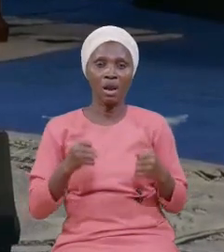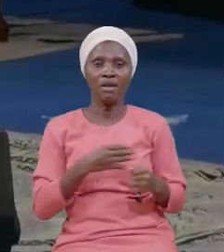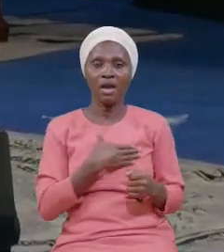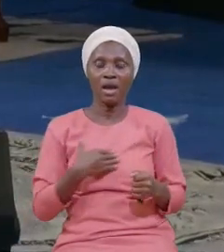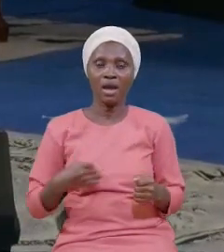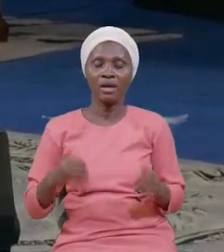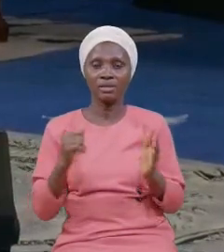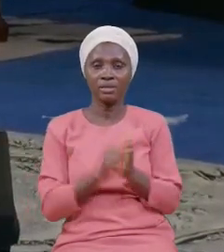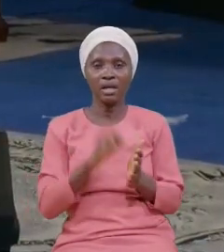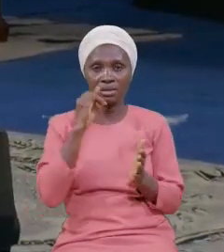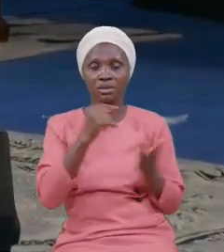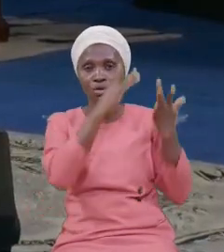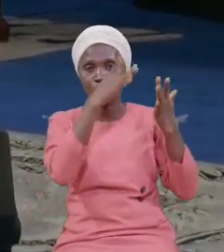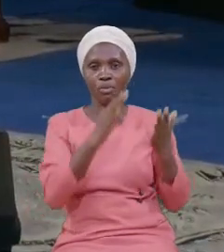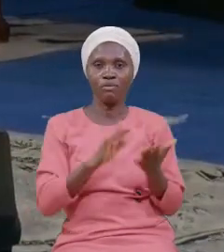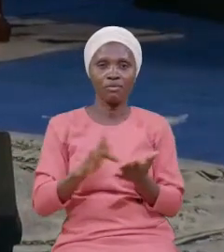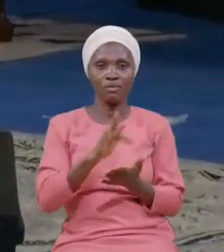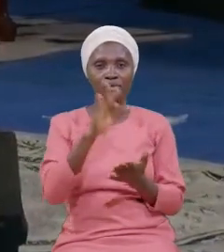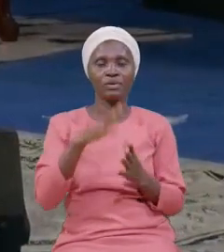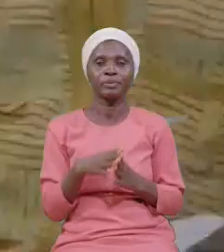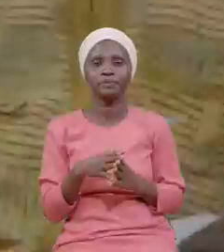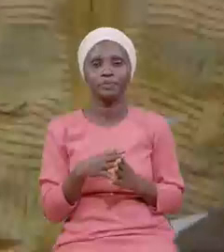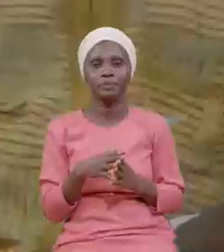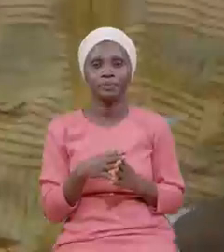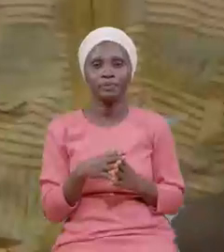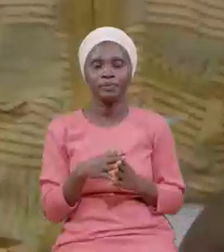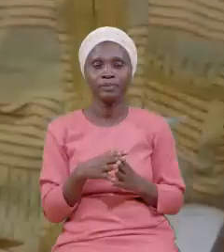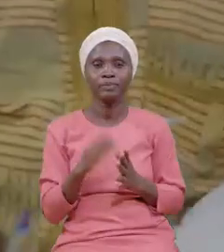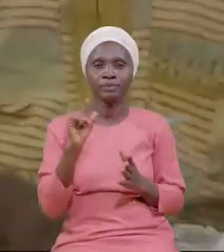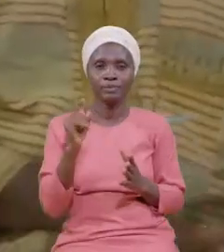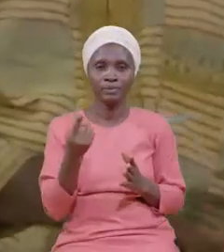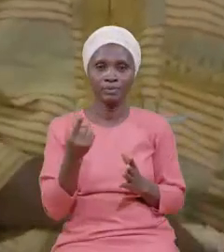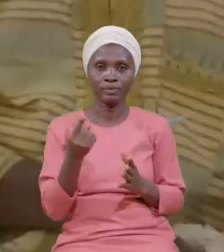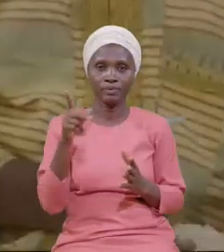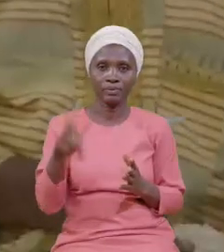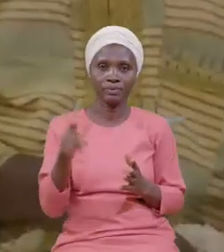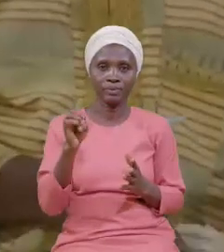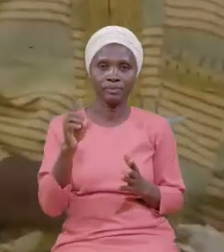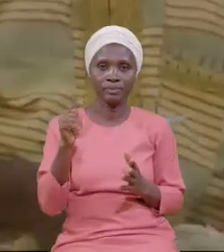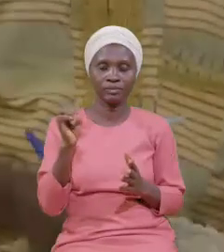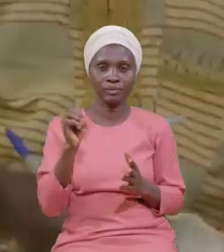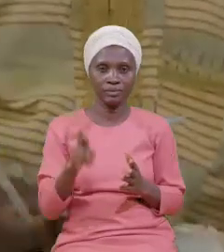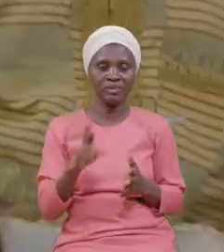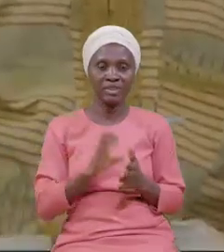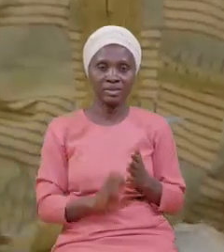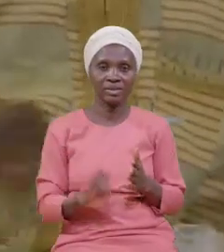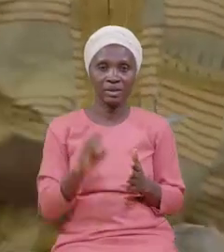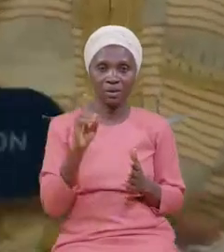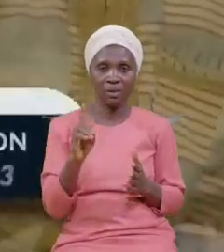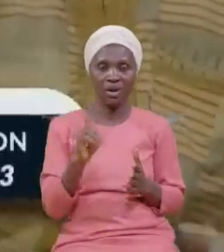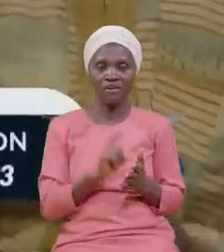hope of glory. In 1 Peter chapter 1, I'm reading from verse 3. 1 Peter